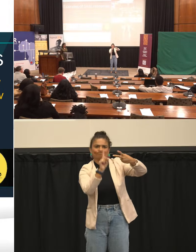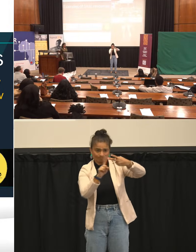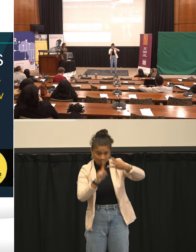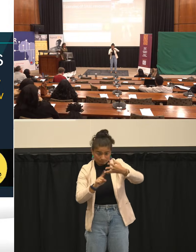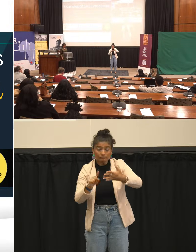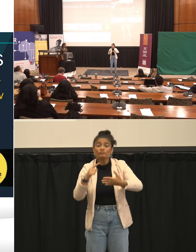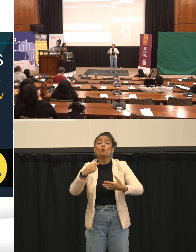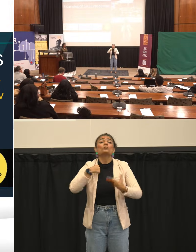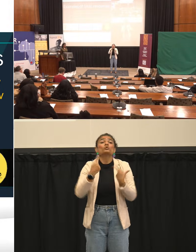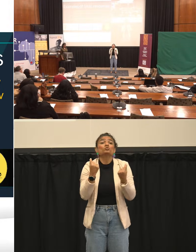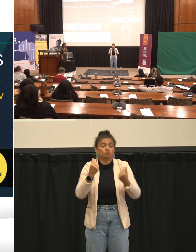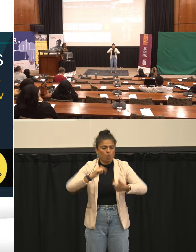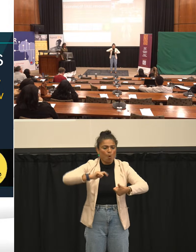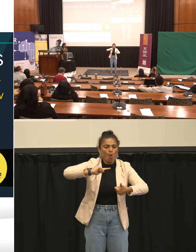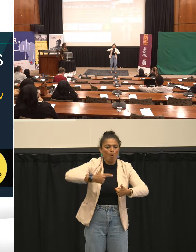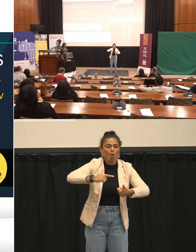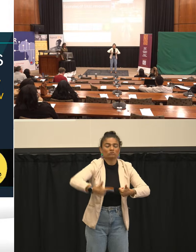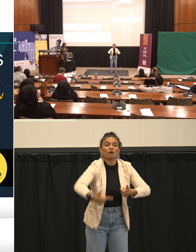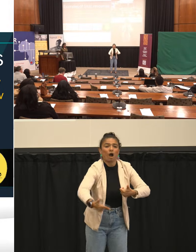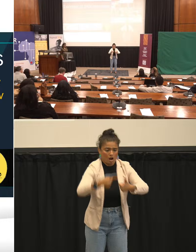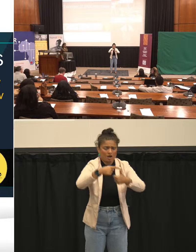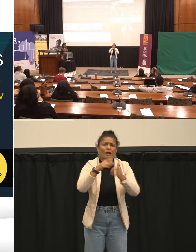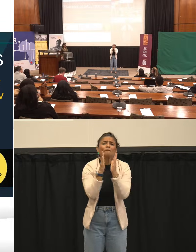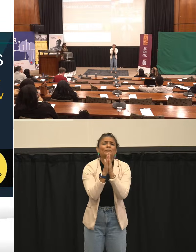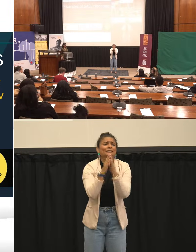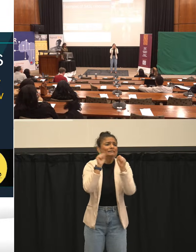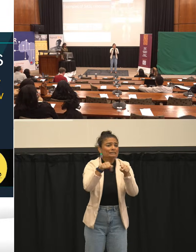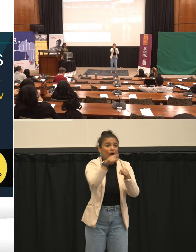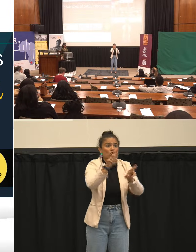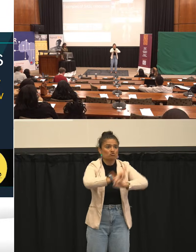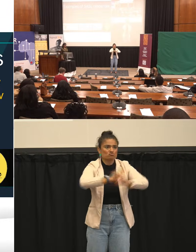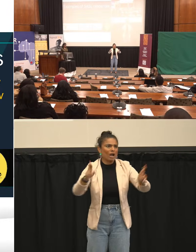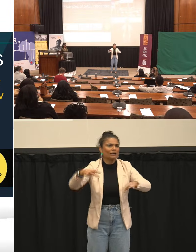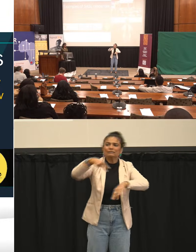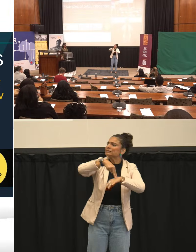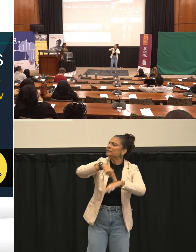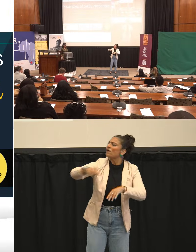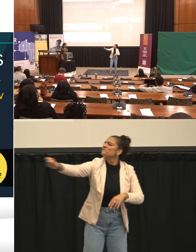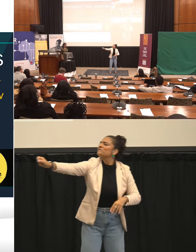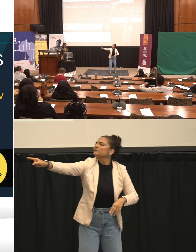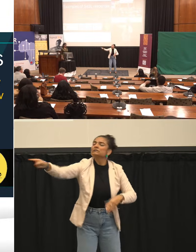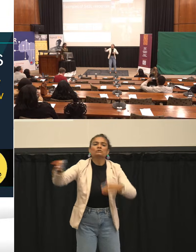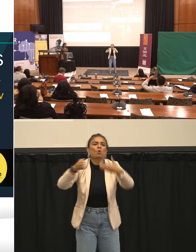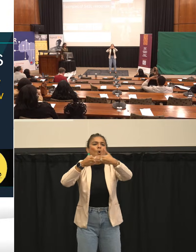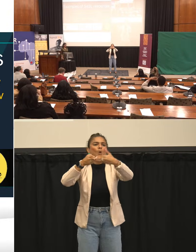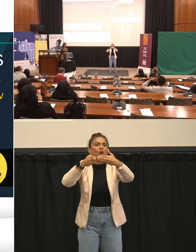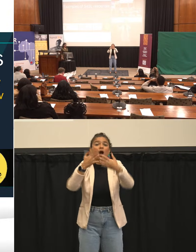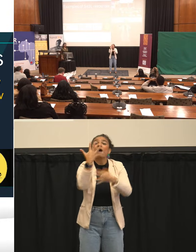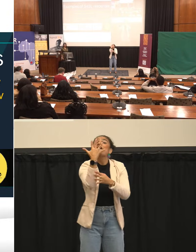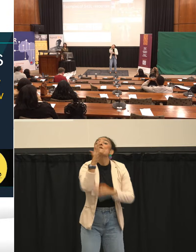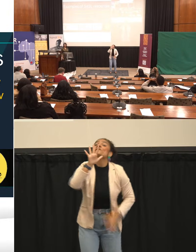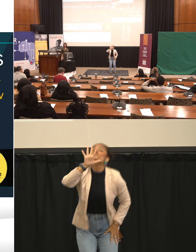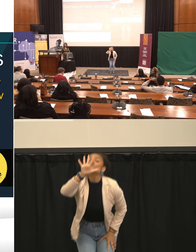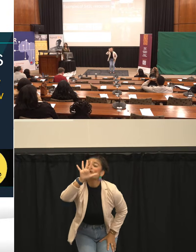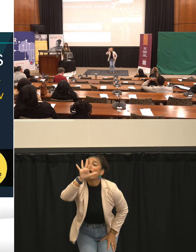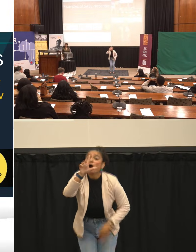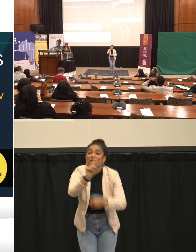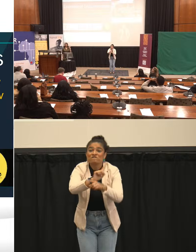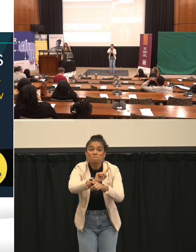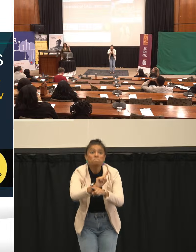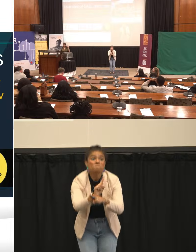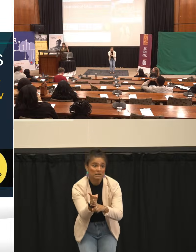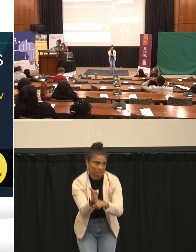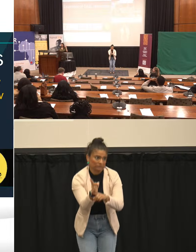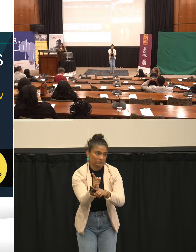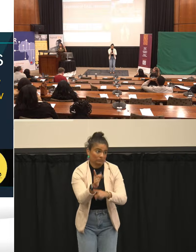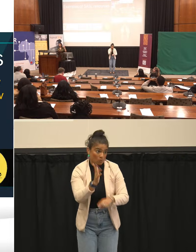some of them will be coming forward to be sharing the resources they've developed. And then the order, I'm just going to give the order so that you know when to